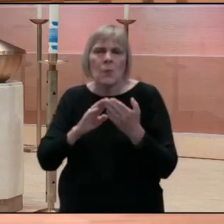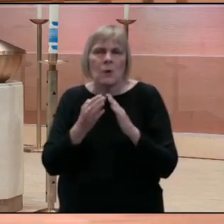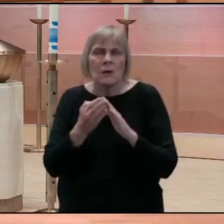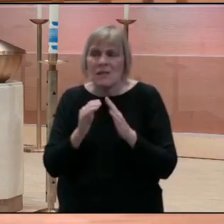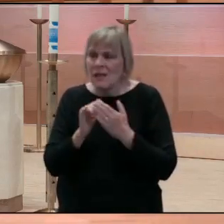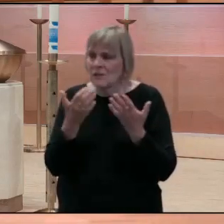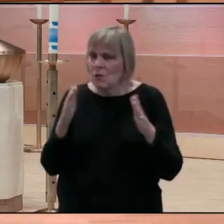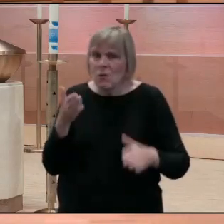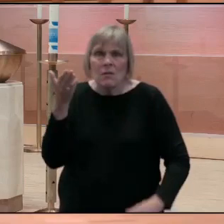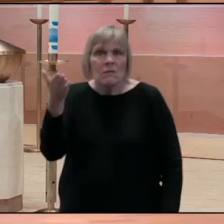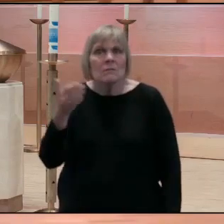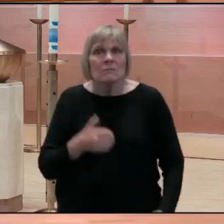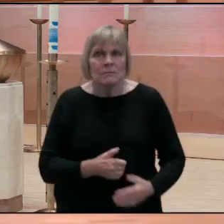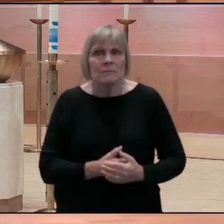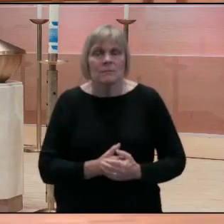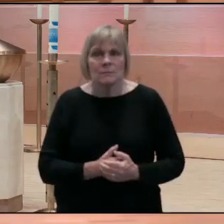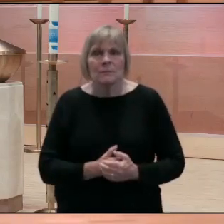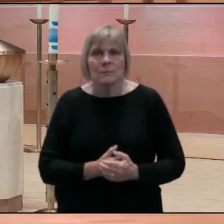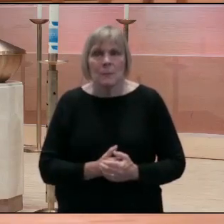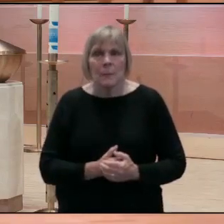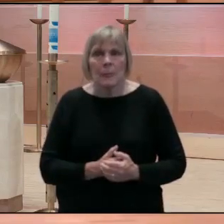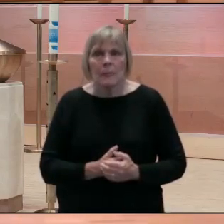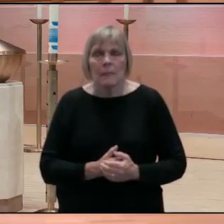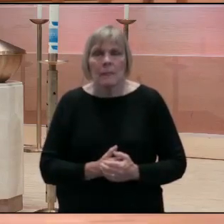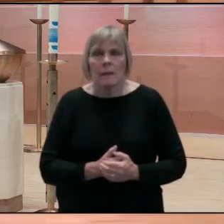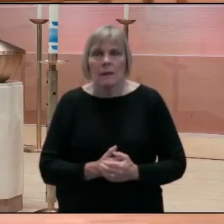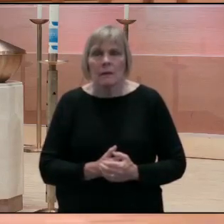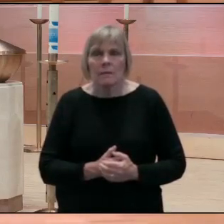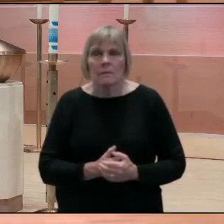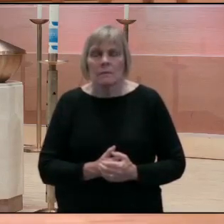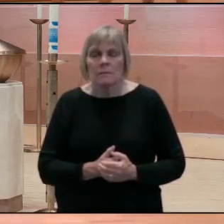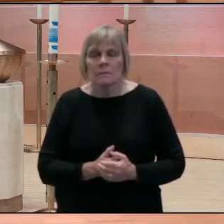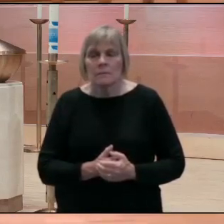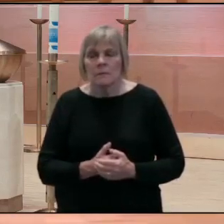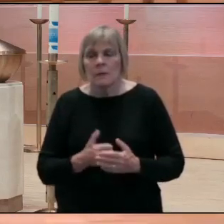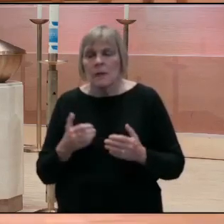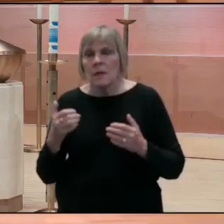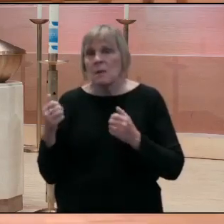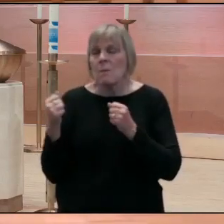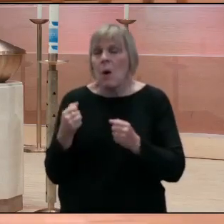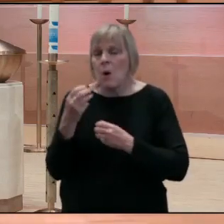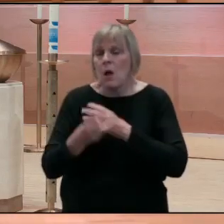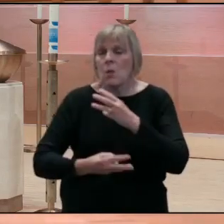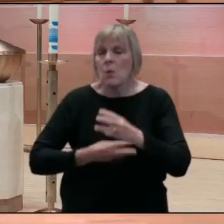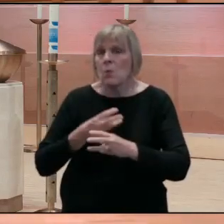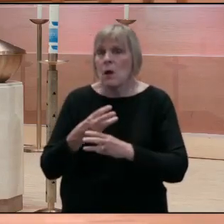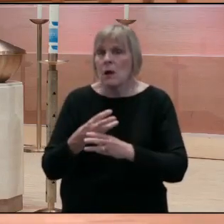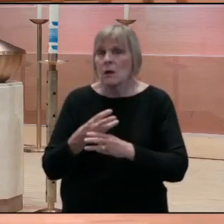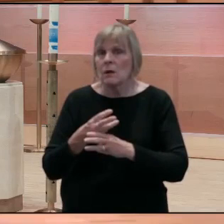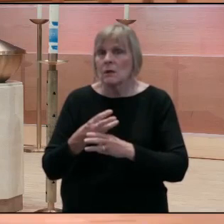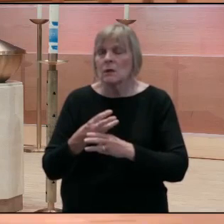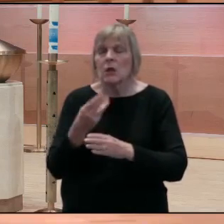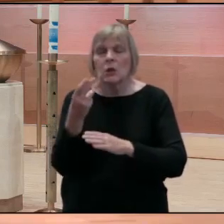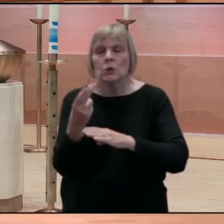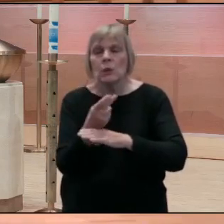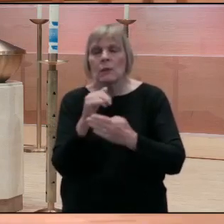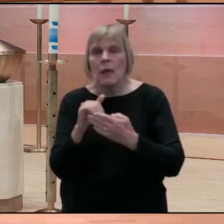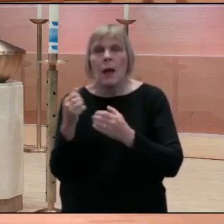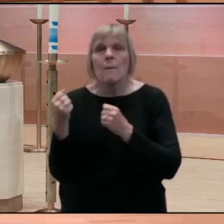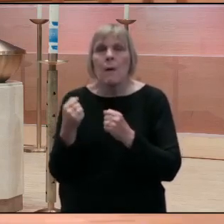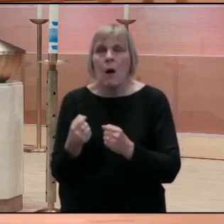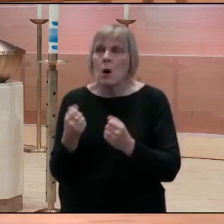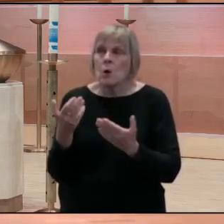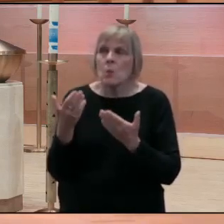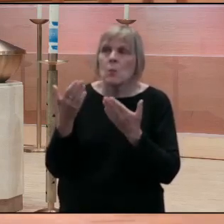It's already his. And yet he takes all the power in the world and he uses it to